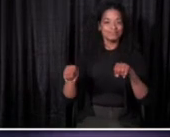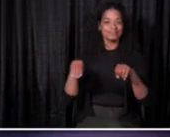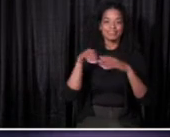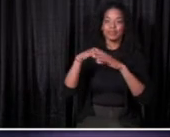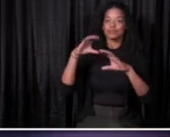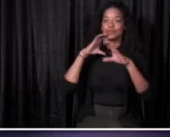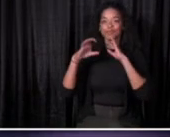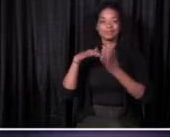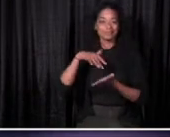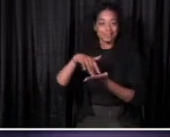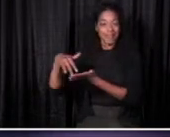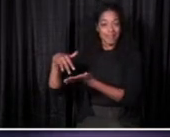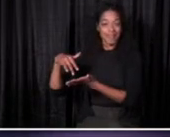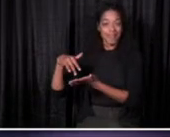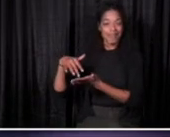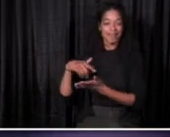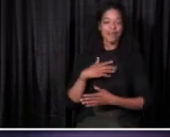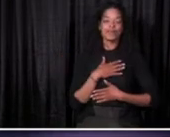so proud